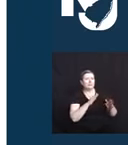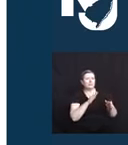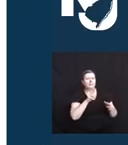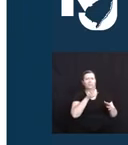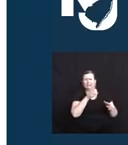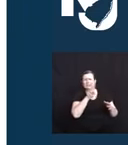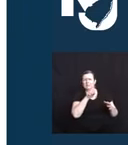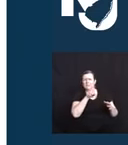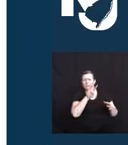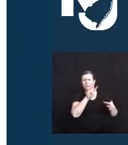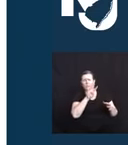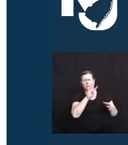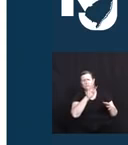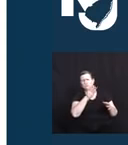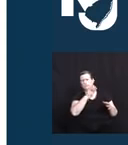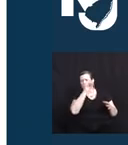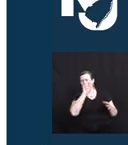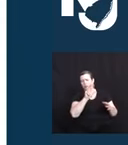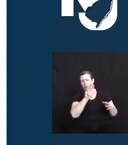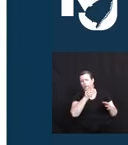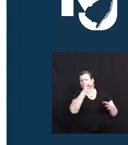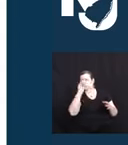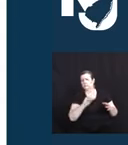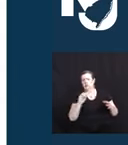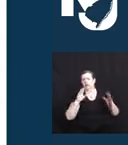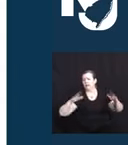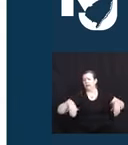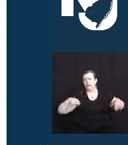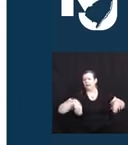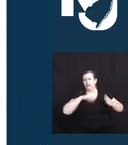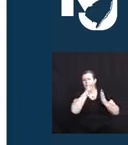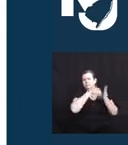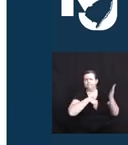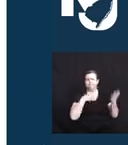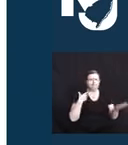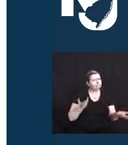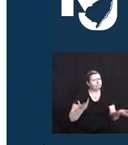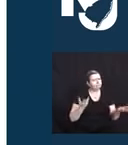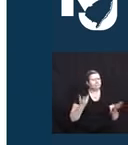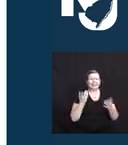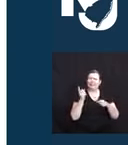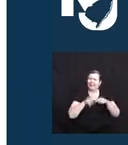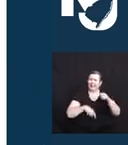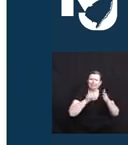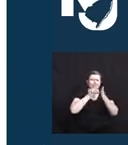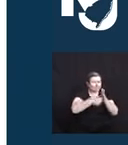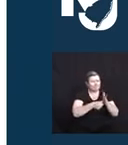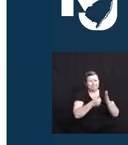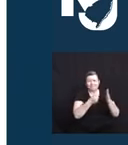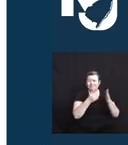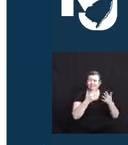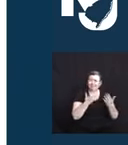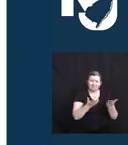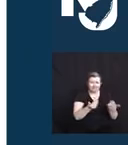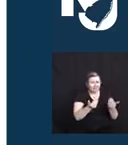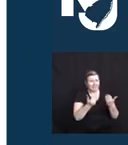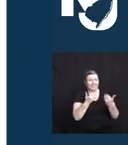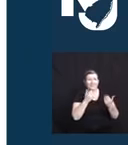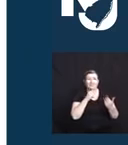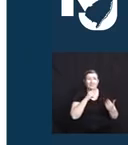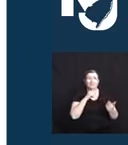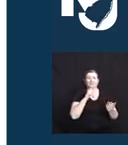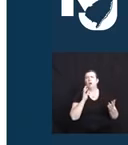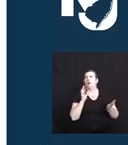36.6% who have yet to do so. I cannot overstate the importance of the census. This is not merely a count of how many people live